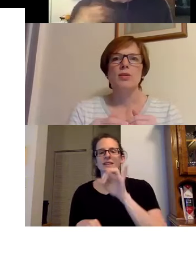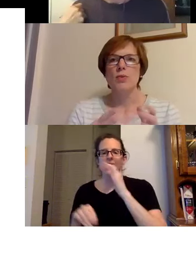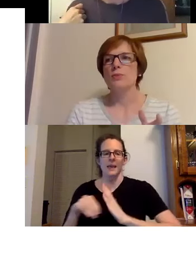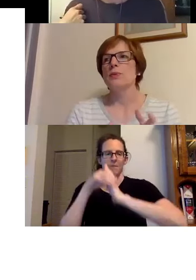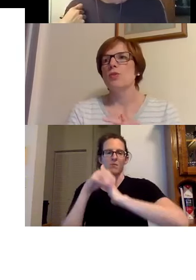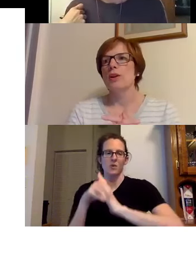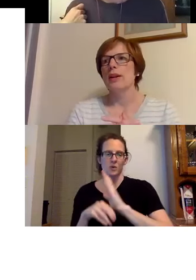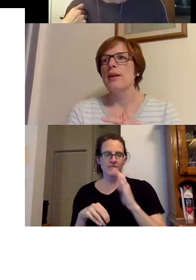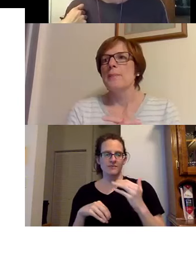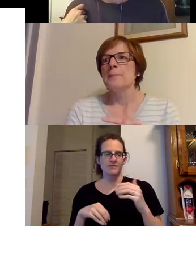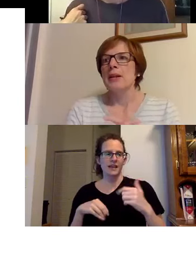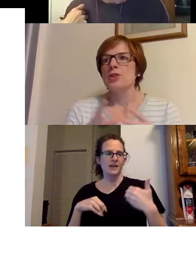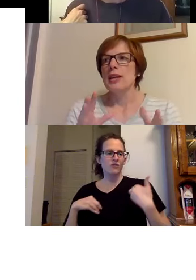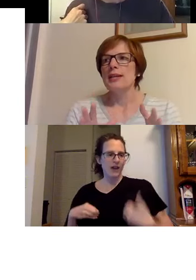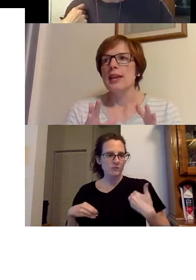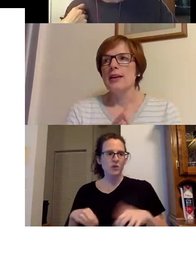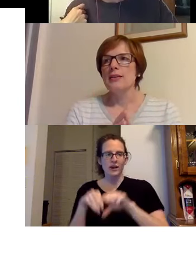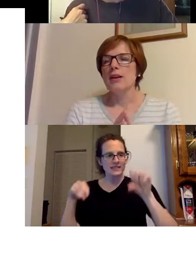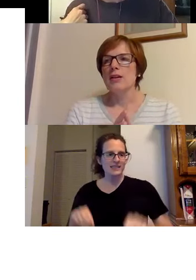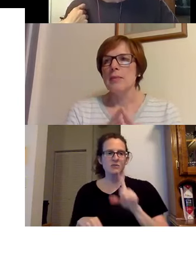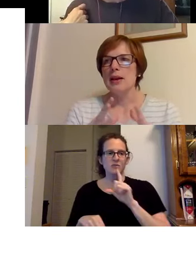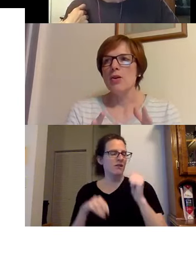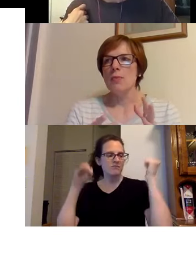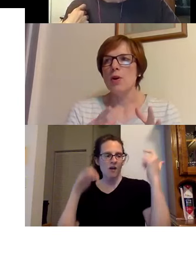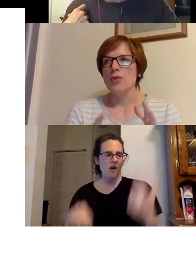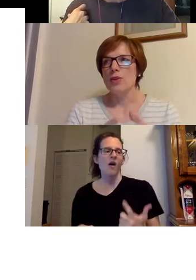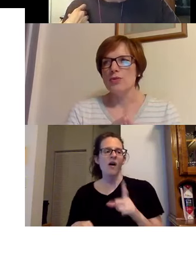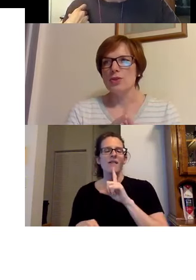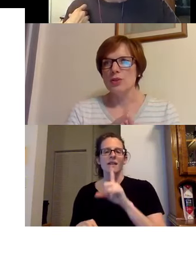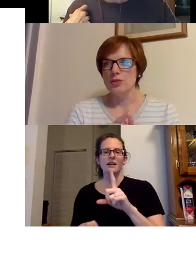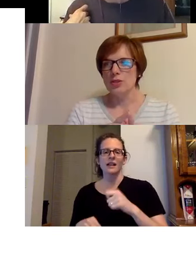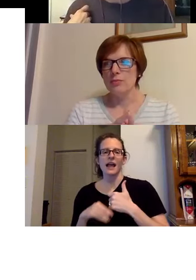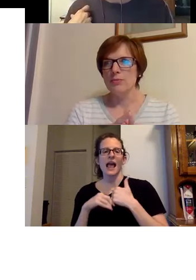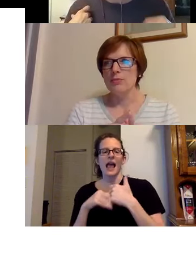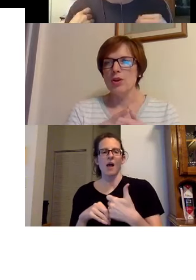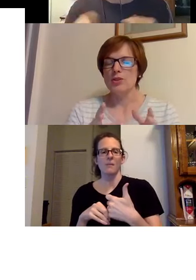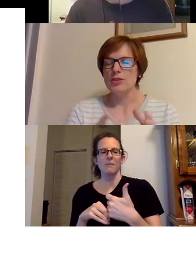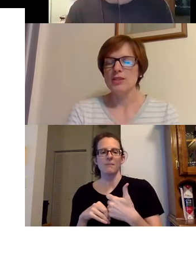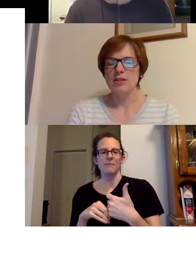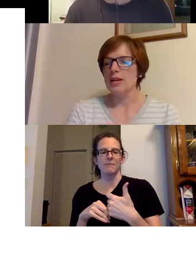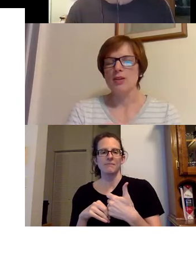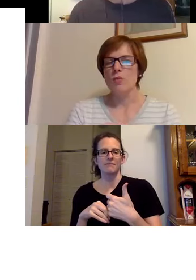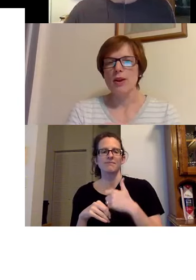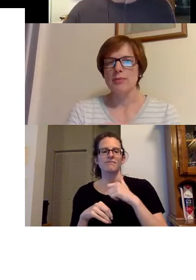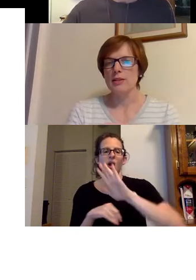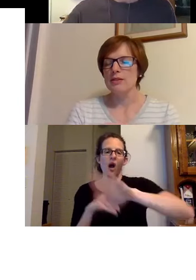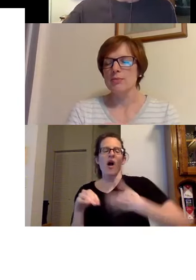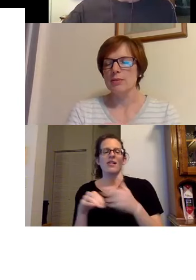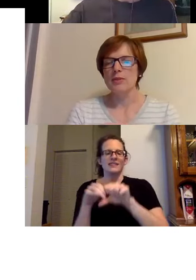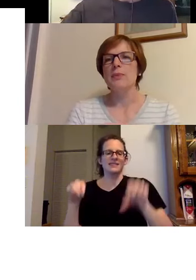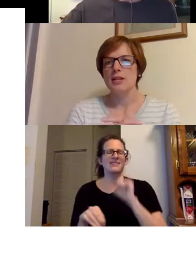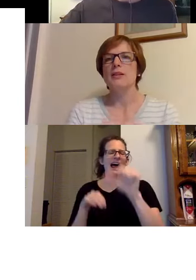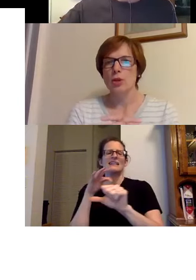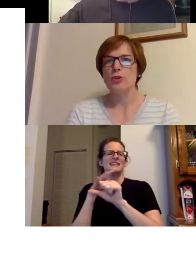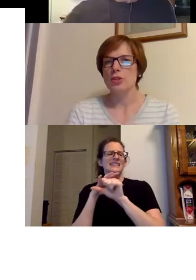immune, respiratory. So they can help all those symptoms or systems. I don't know why I'm saying